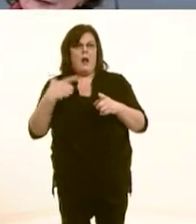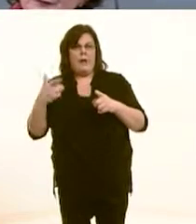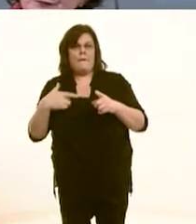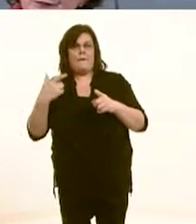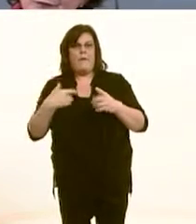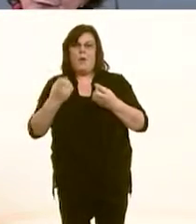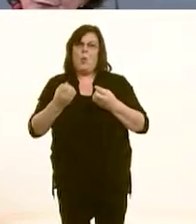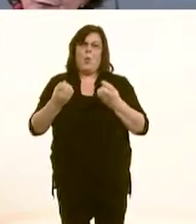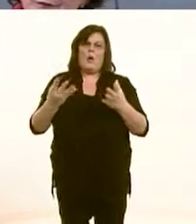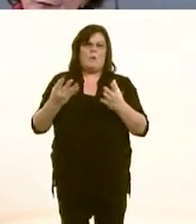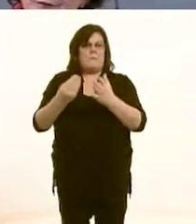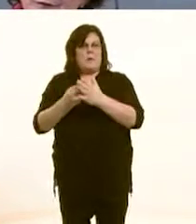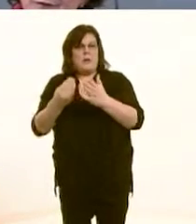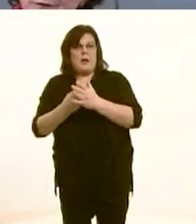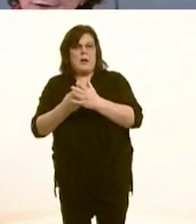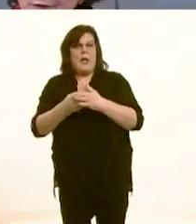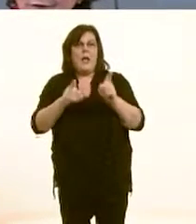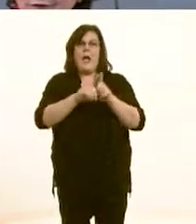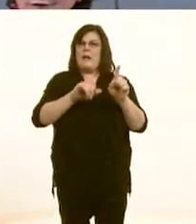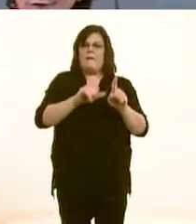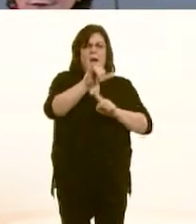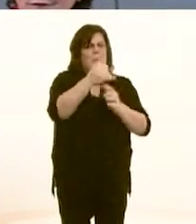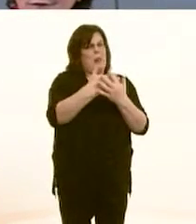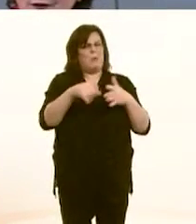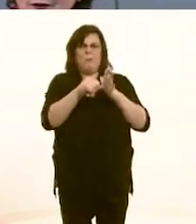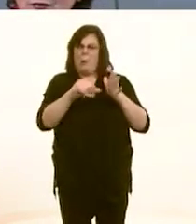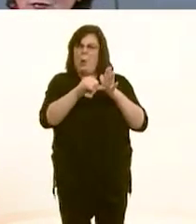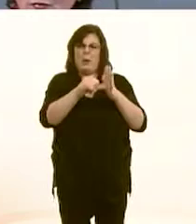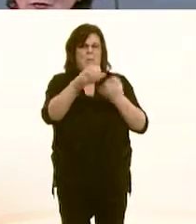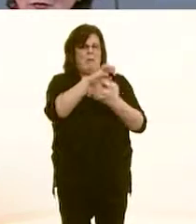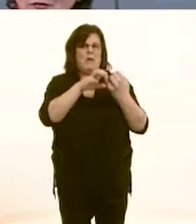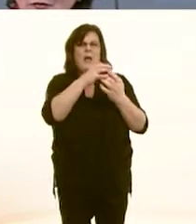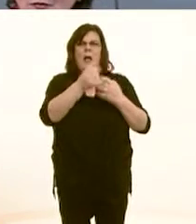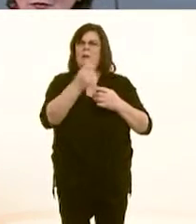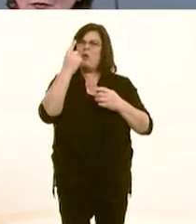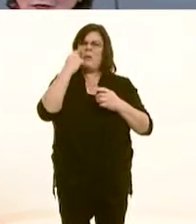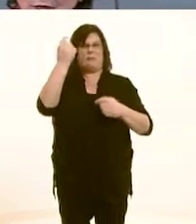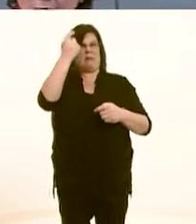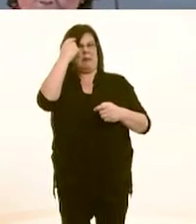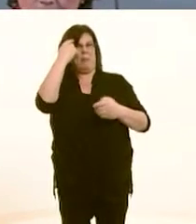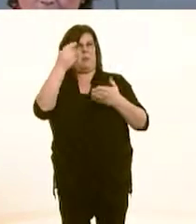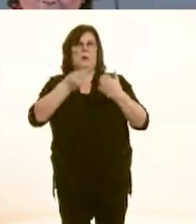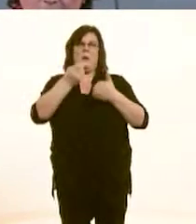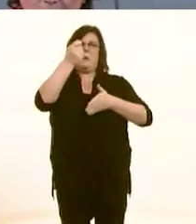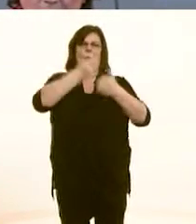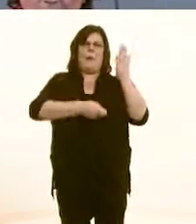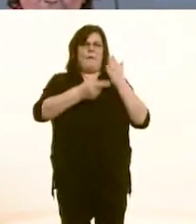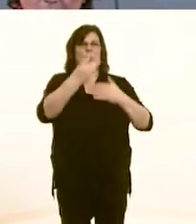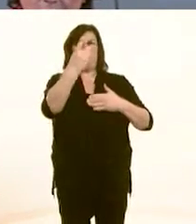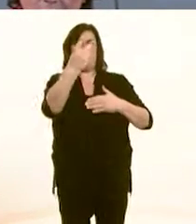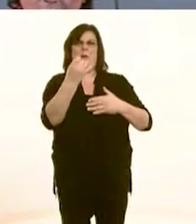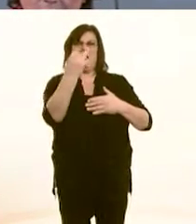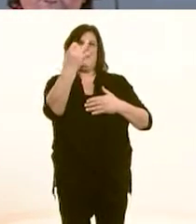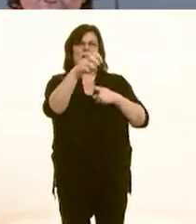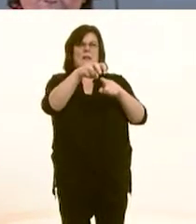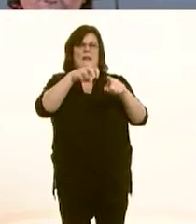first project, there has been chaos at the heart of this. Do you think it's sensible to charter 2 7-seater planes? Do you think it's sensible the website